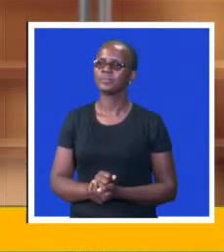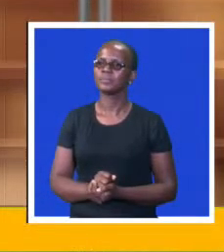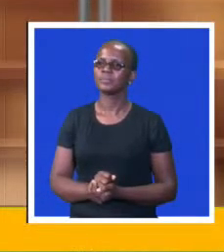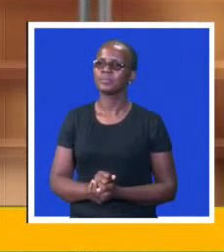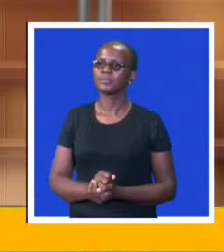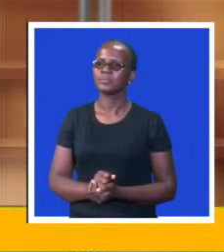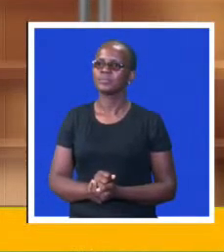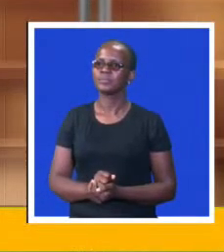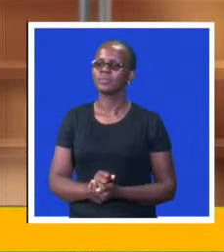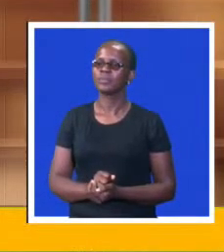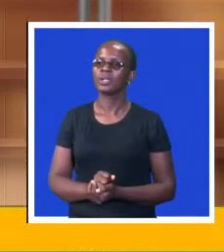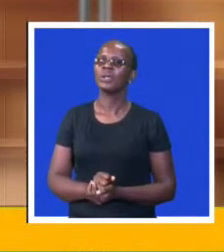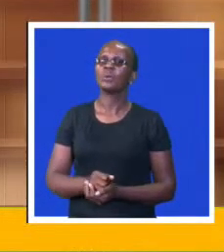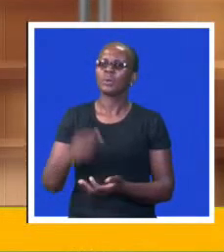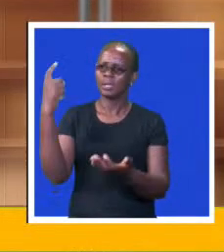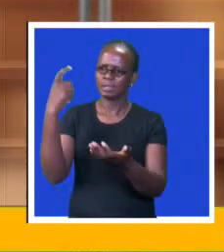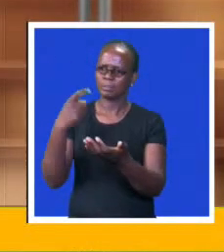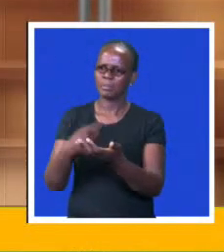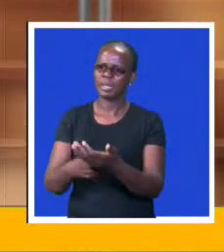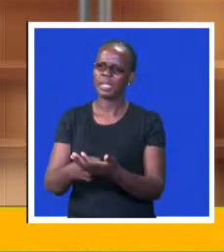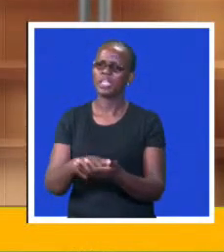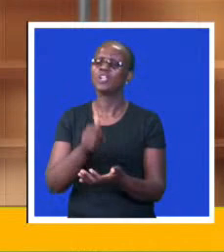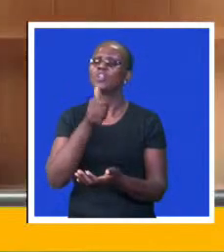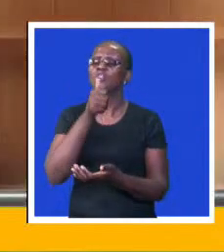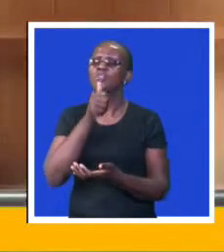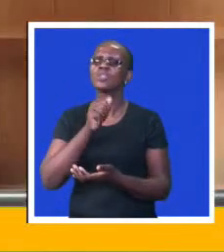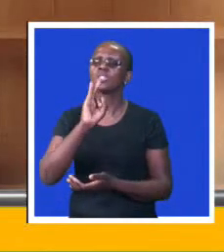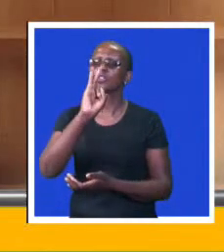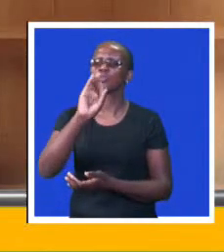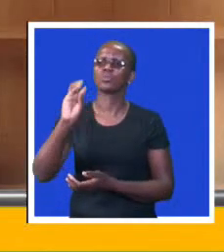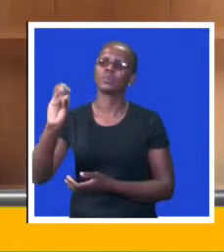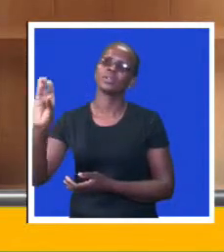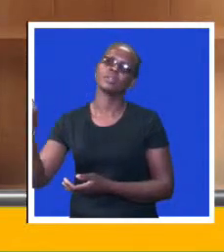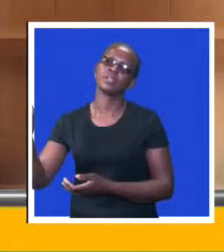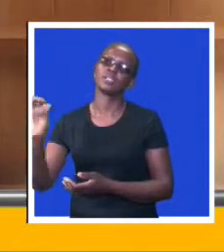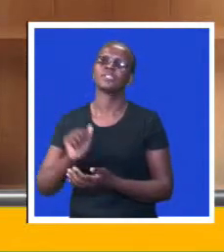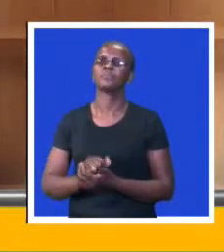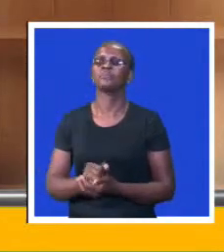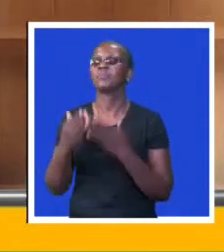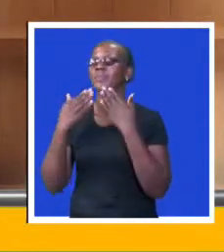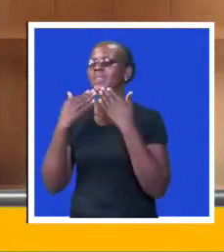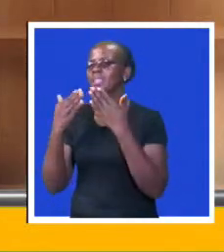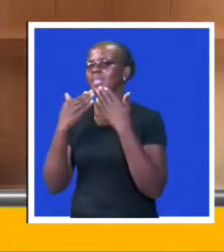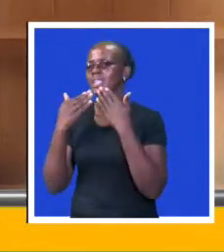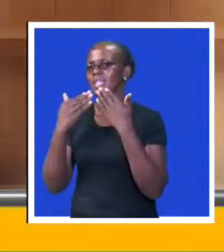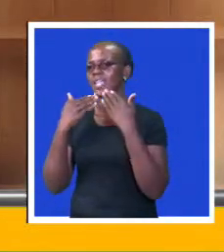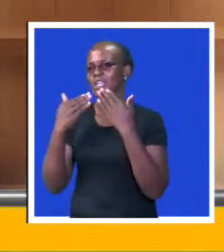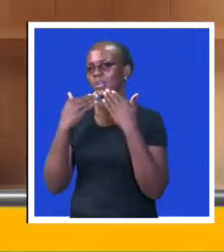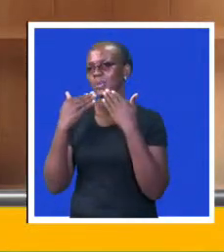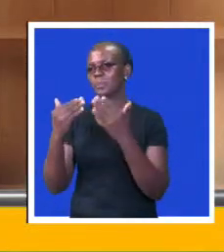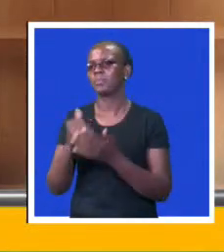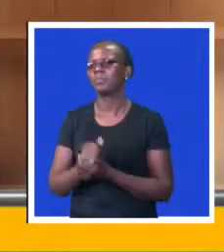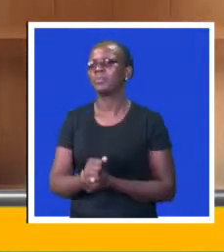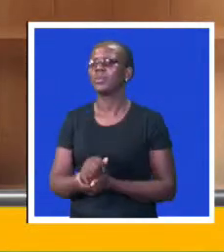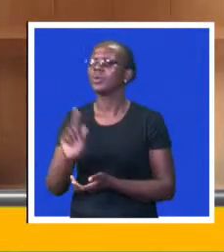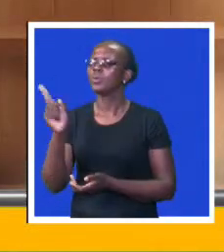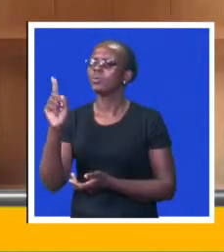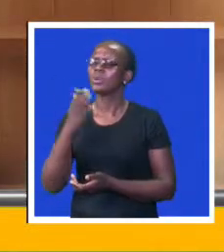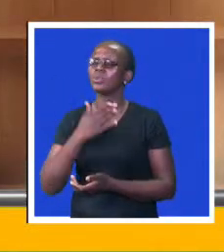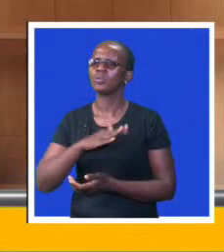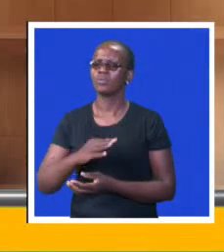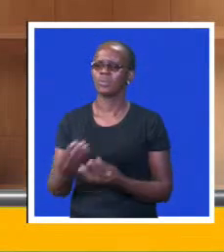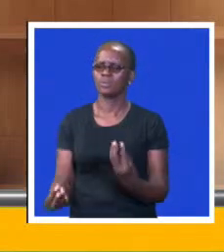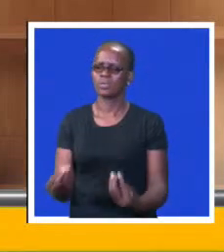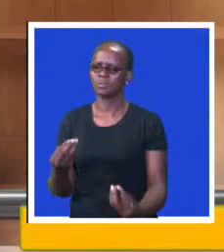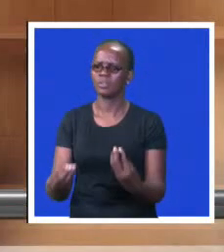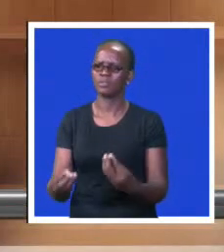is buying with up to 200 emalangeni. Oh, okay. Thank you very much, ma'am. What should you expect the viewer to have learned by the end